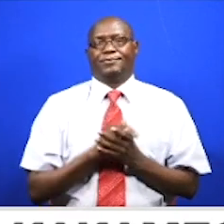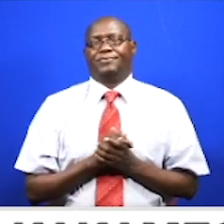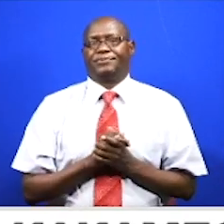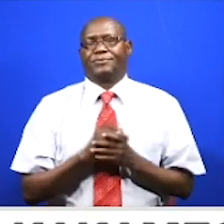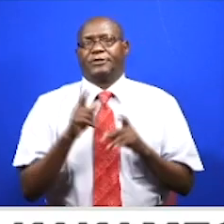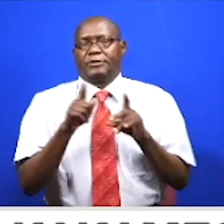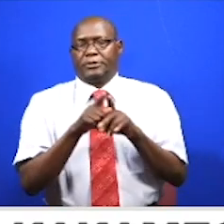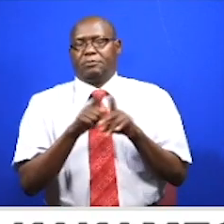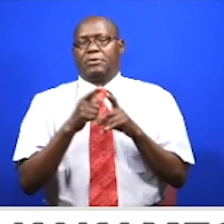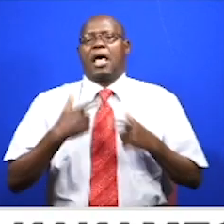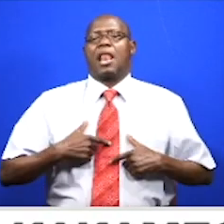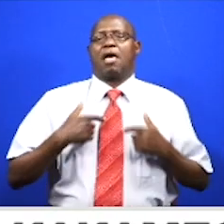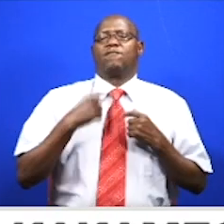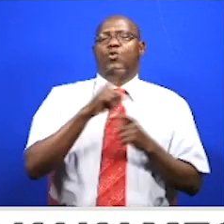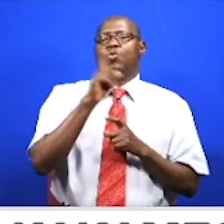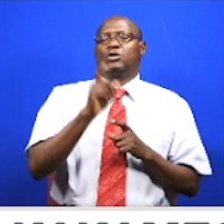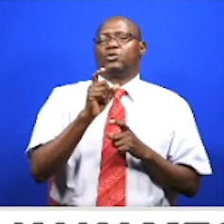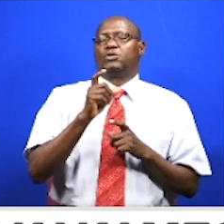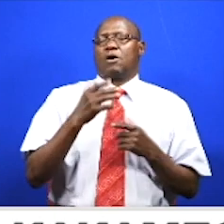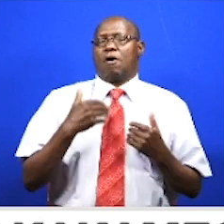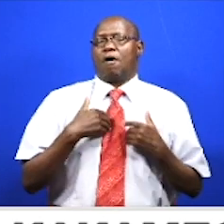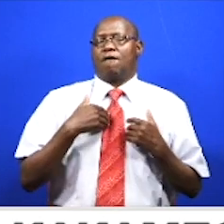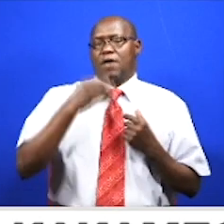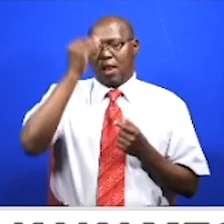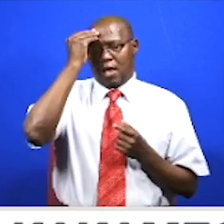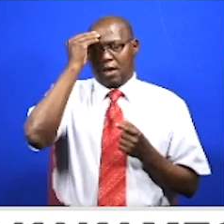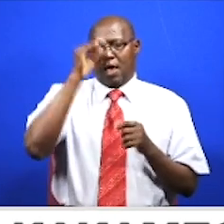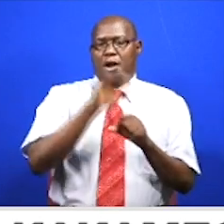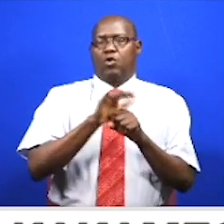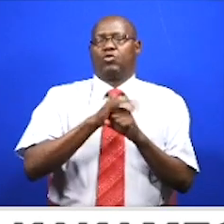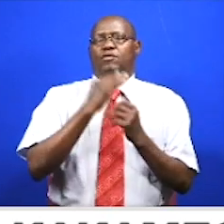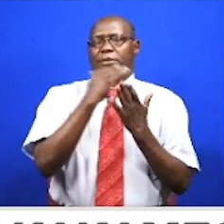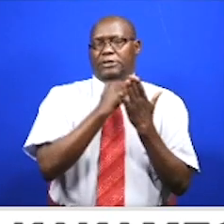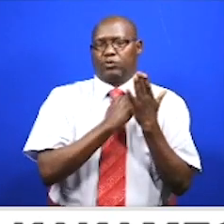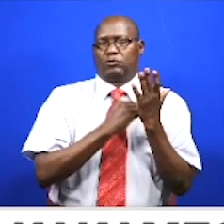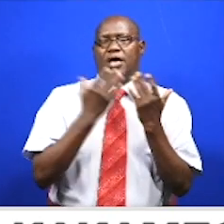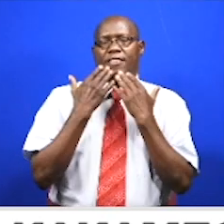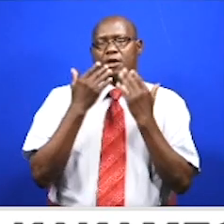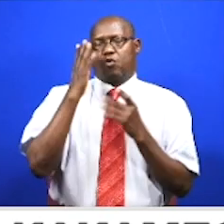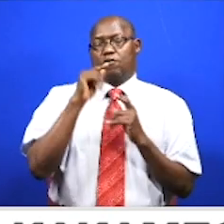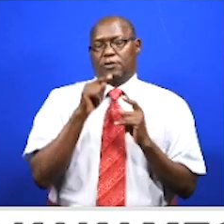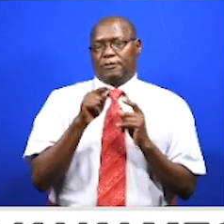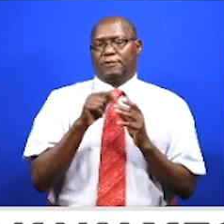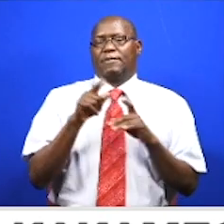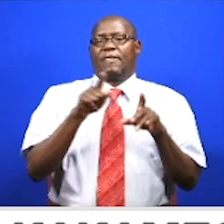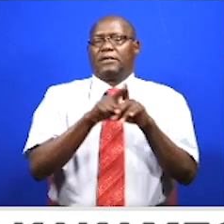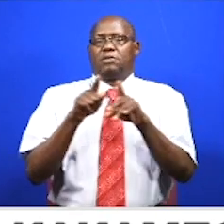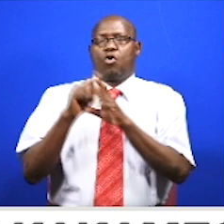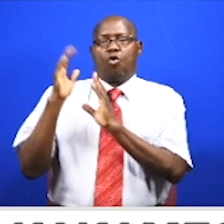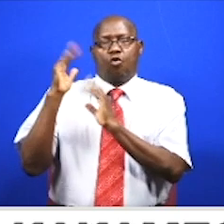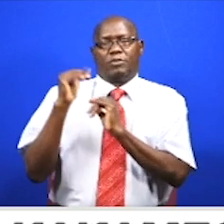live questions. I've been able to learn a lot from those sessions, and I thank God for it. And also in the Hope